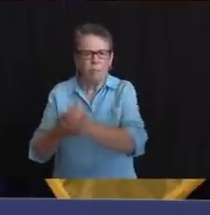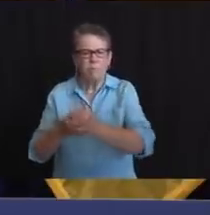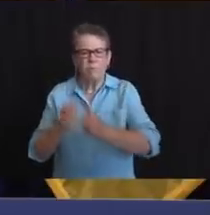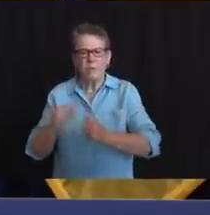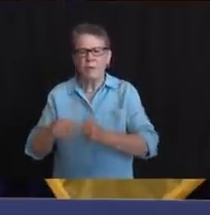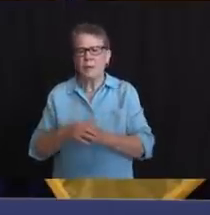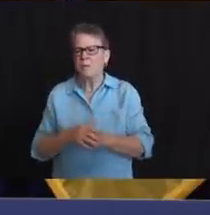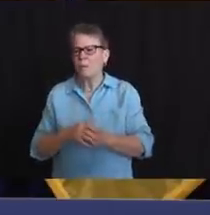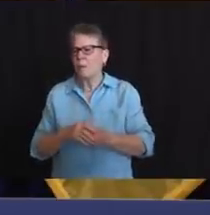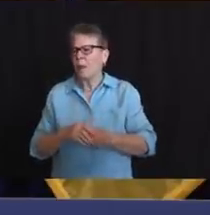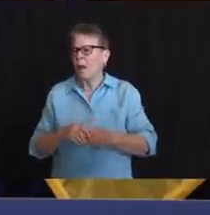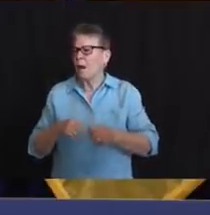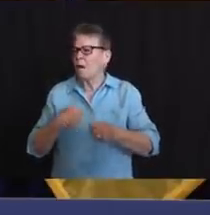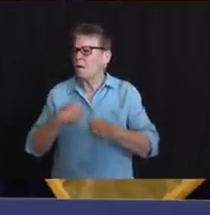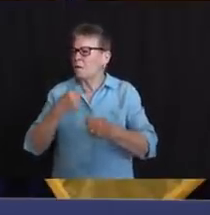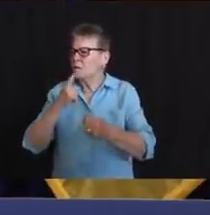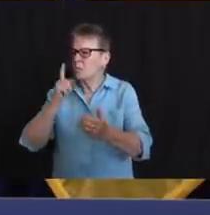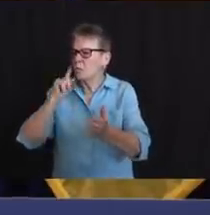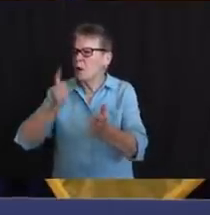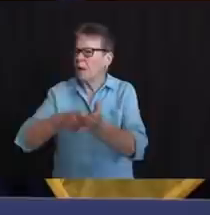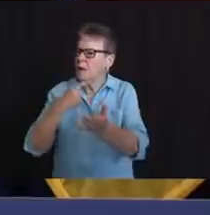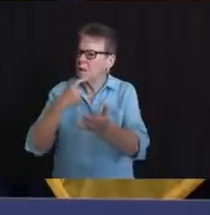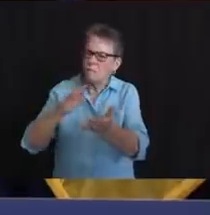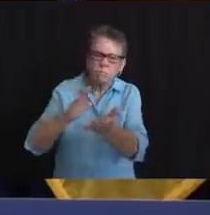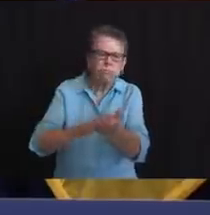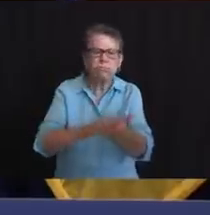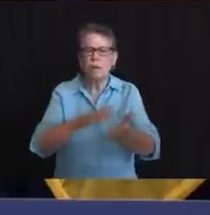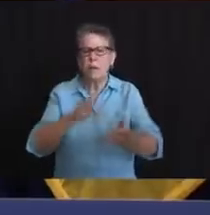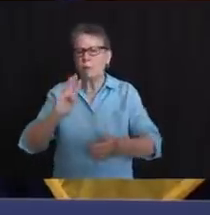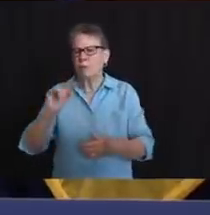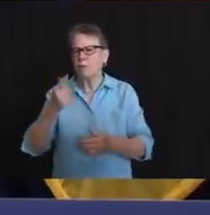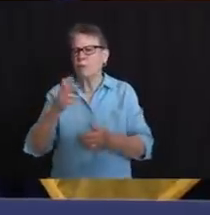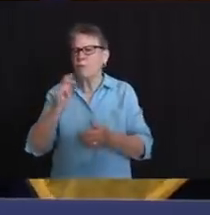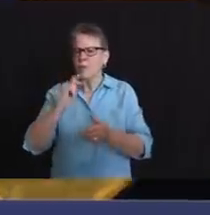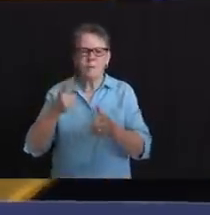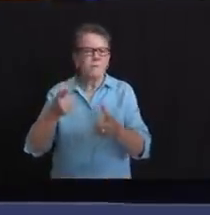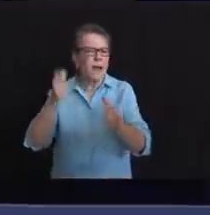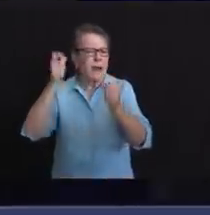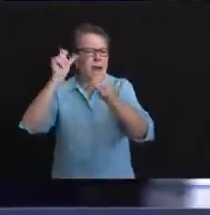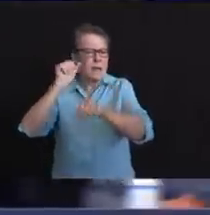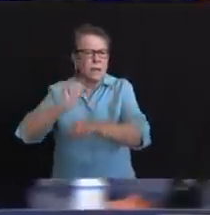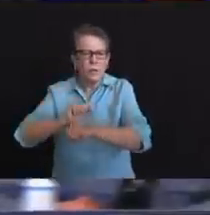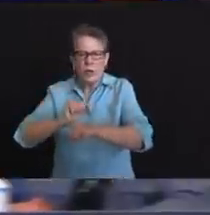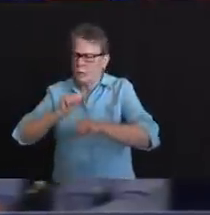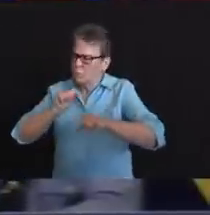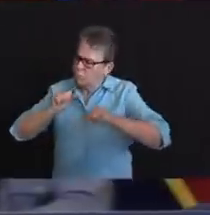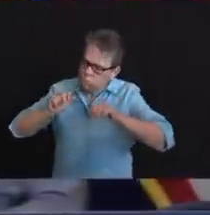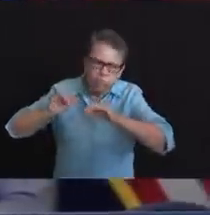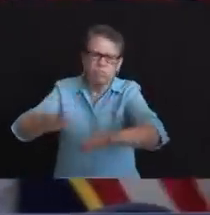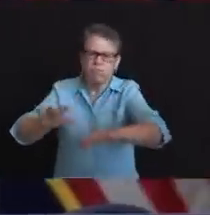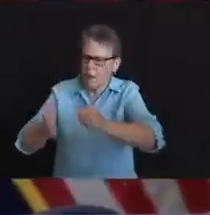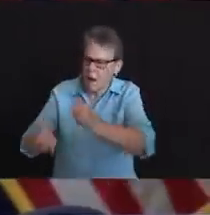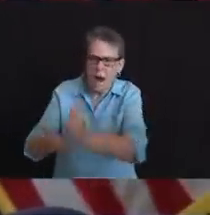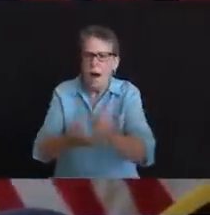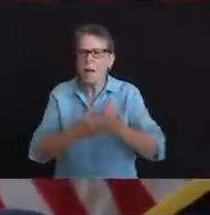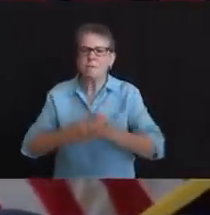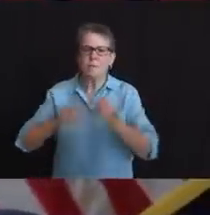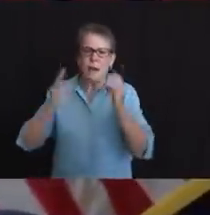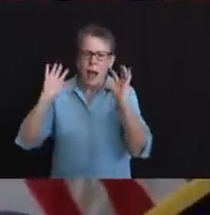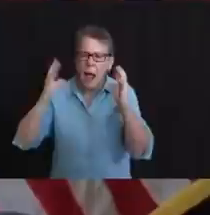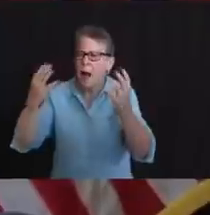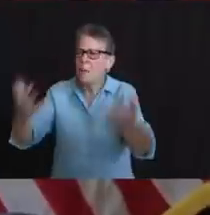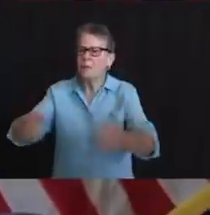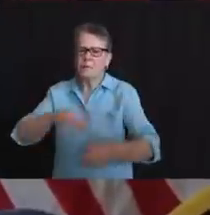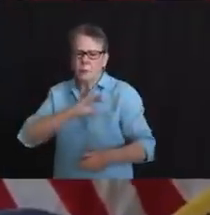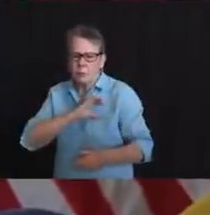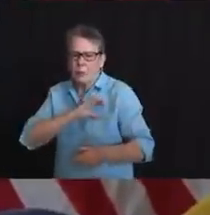shout out. Is that all fair? I thank you, and I was remiss in not thanking, as you did this morning, the EMS workers and the staff at the local